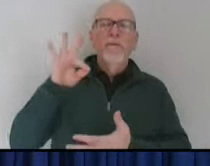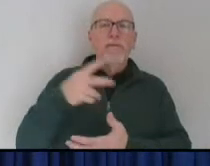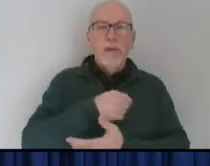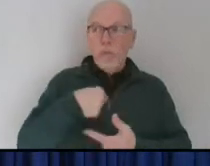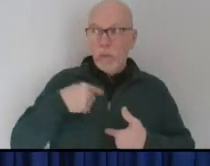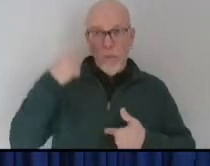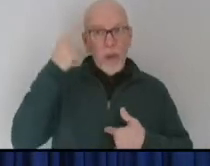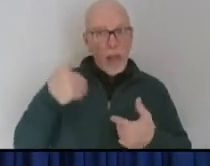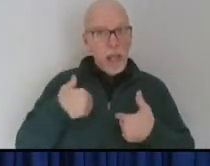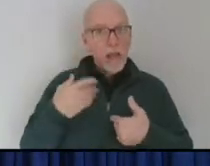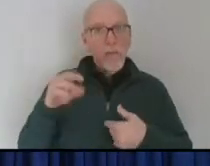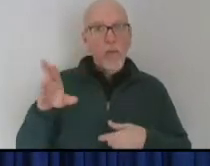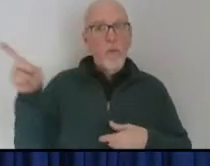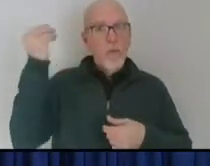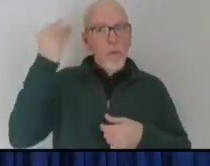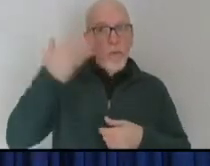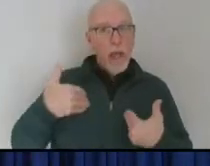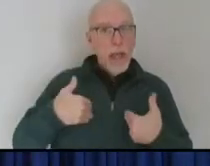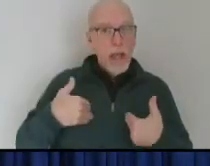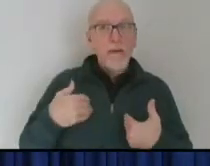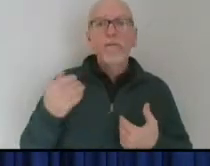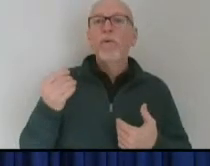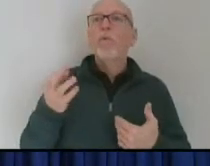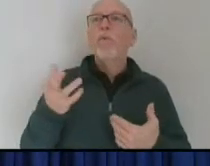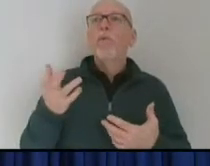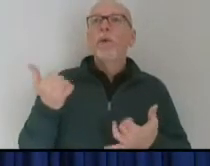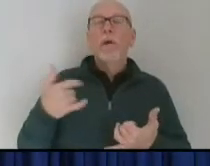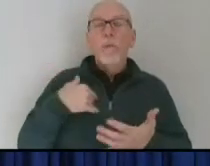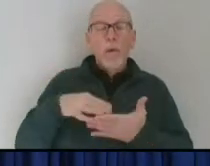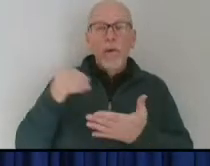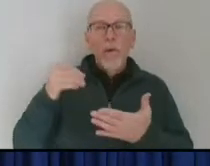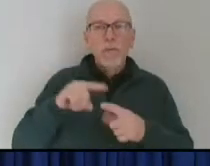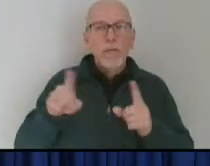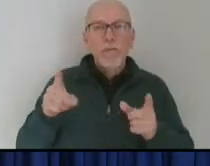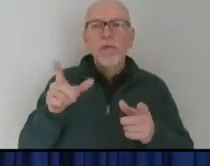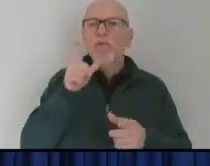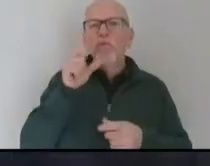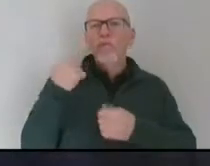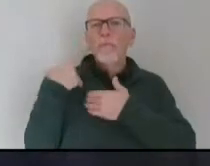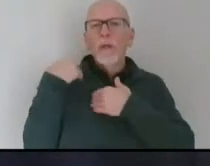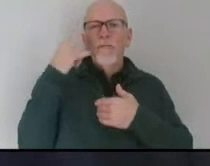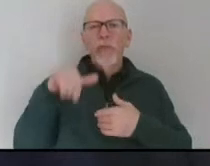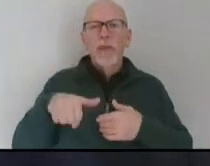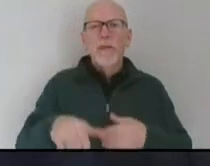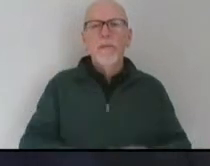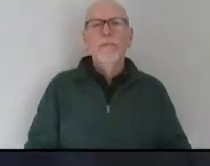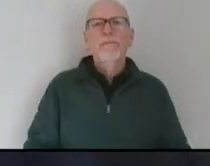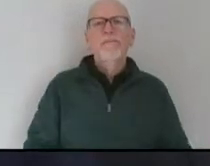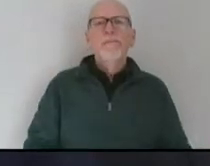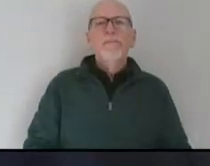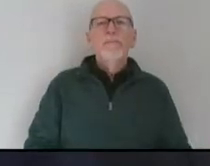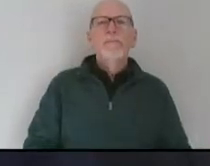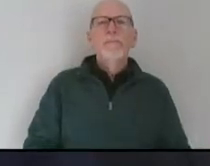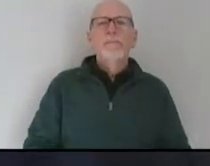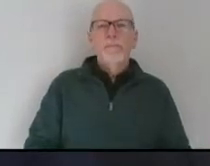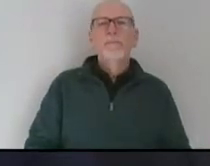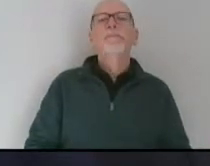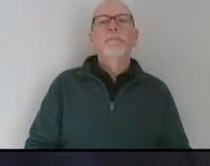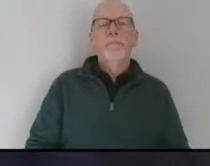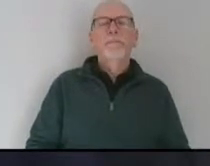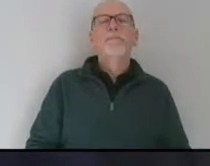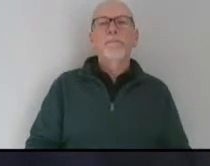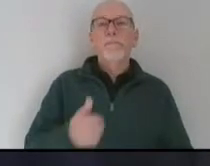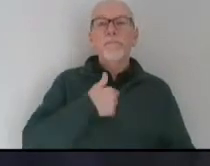was one, or were we told there was one and then we learned differently? Who would we hold accountable for that? Yeah, so we had